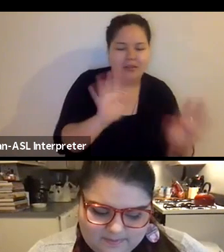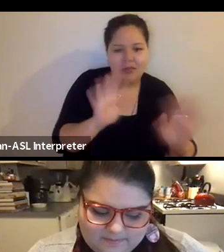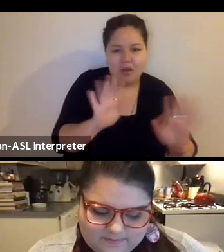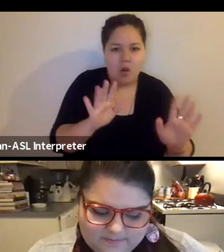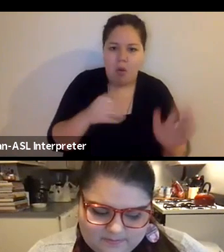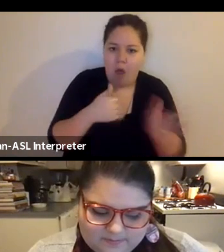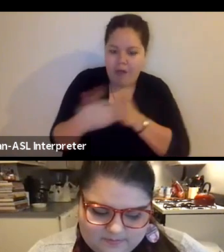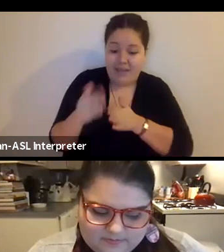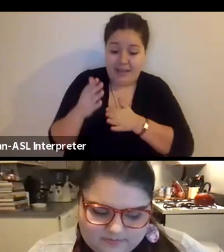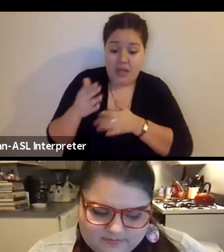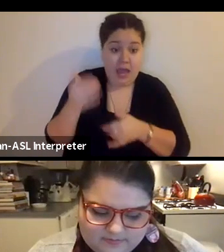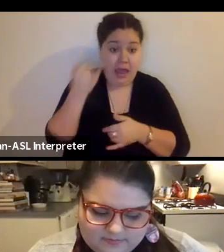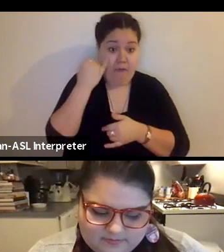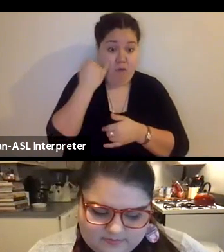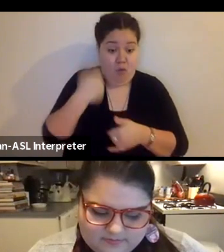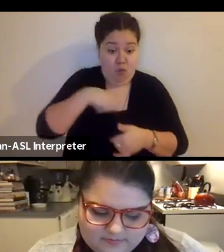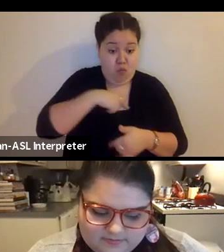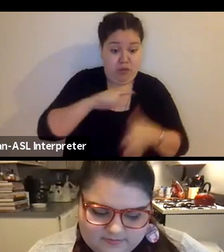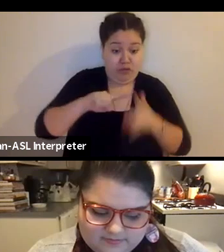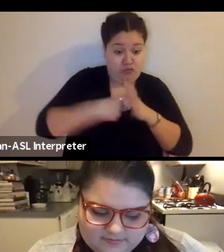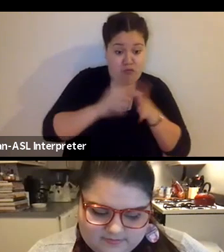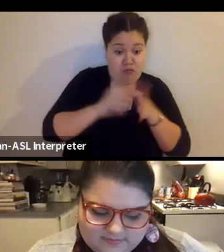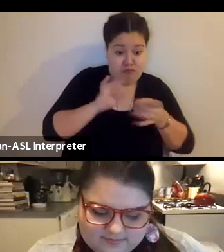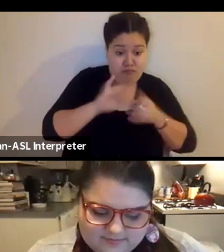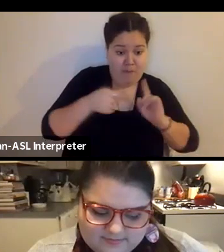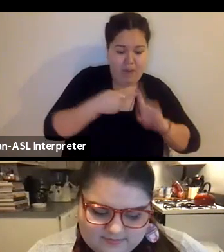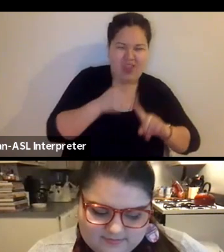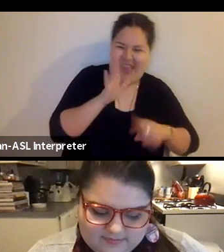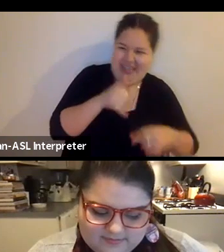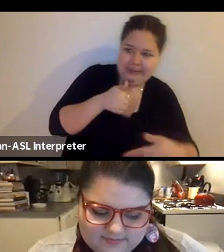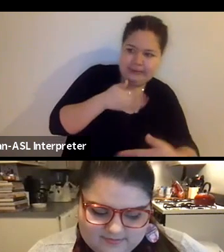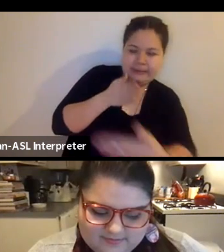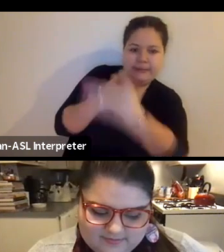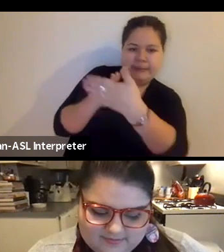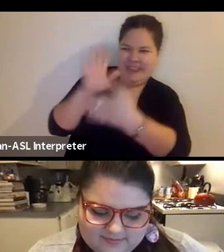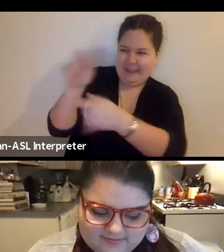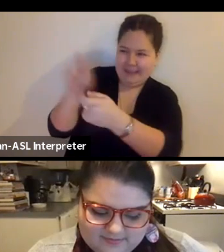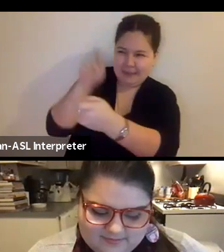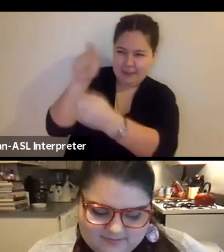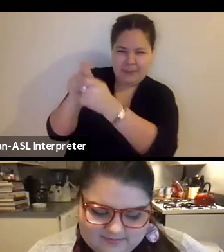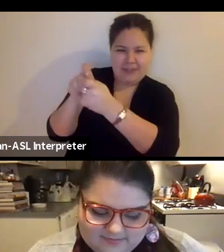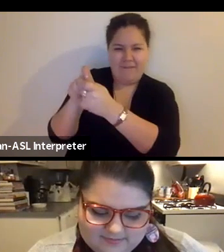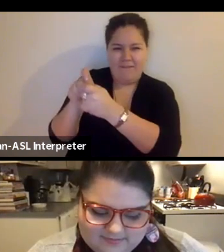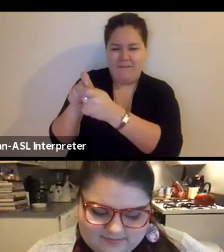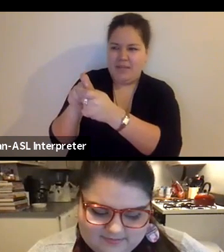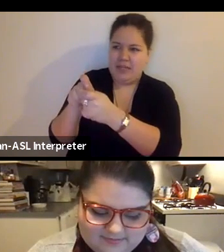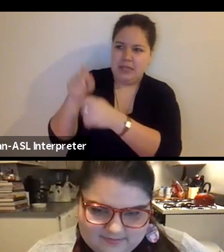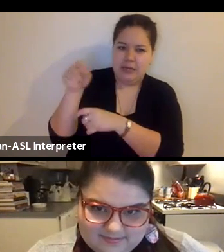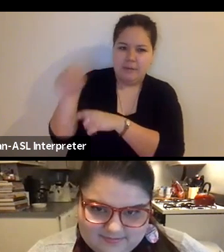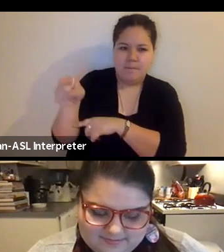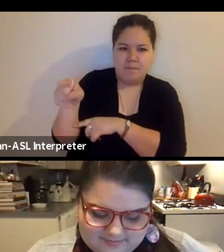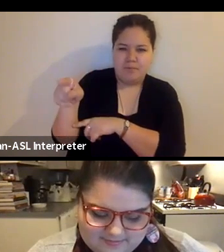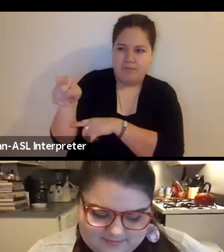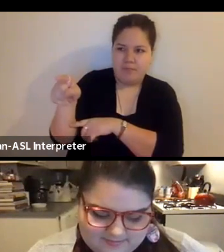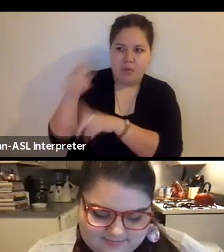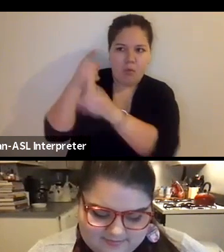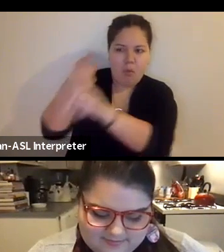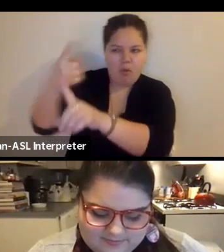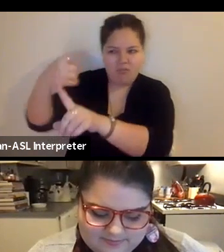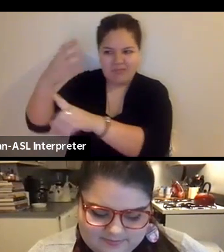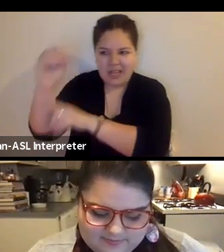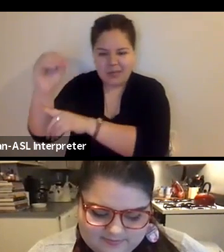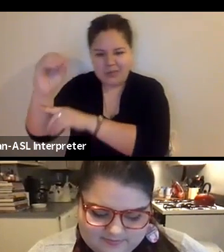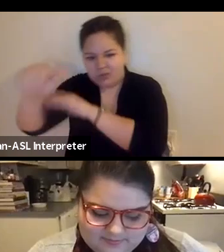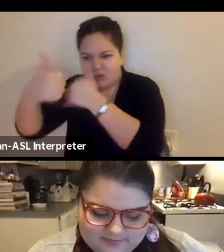us fighting against a specific desire and strategy by